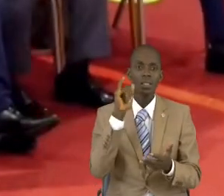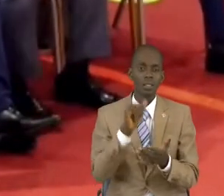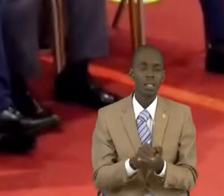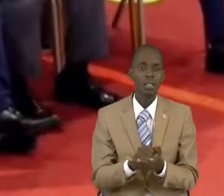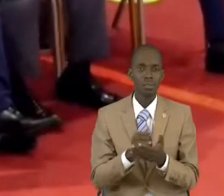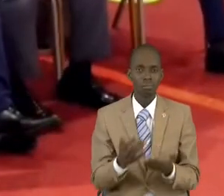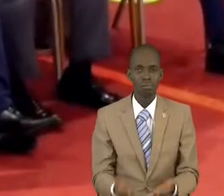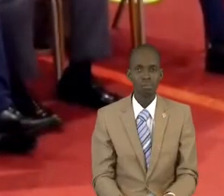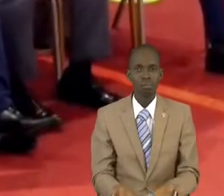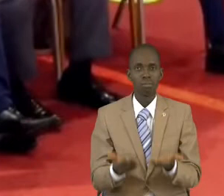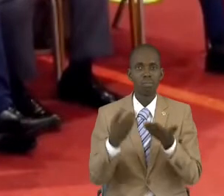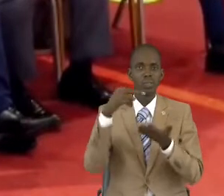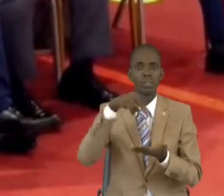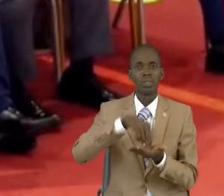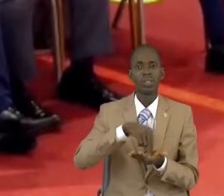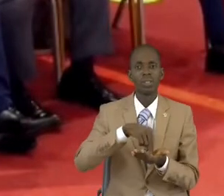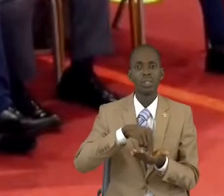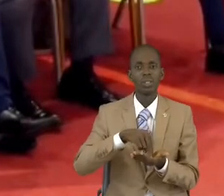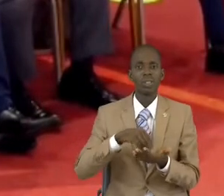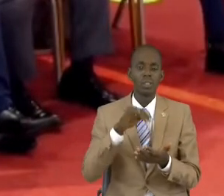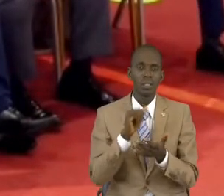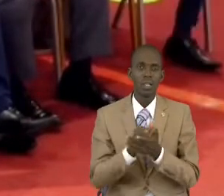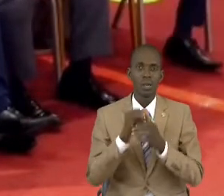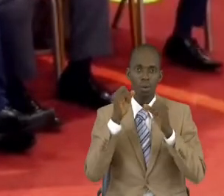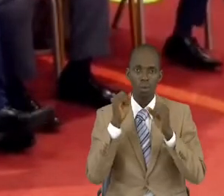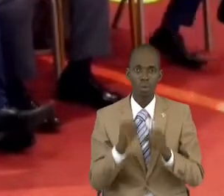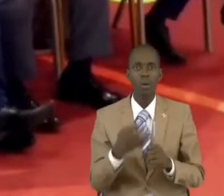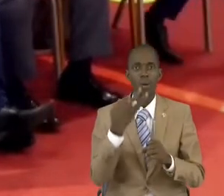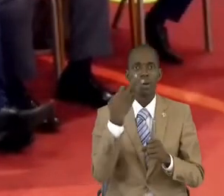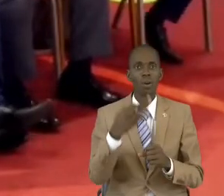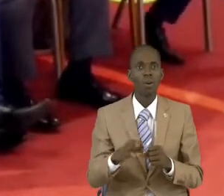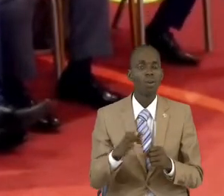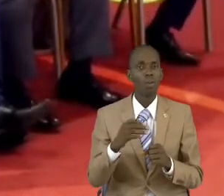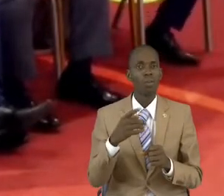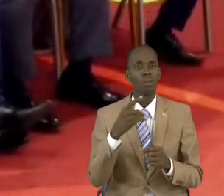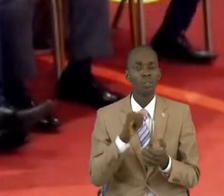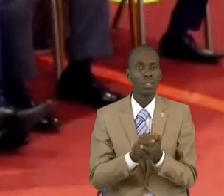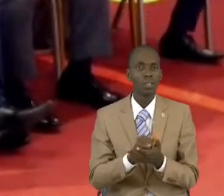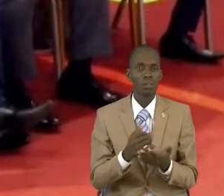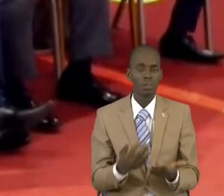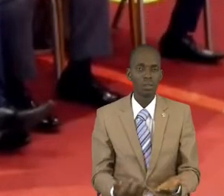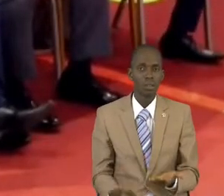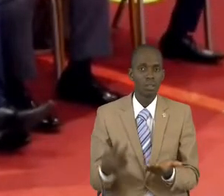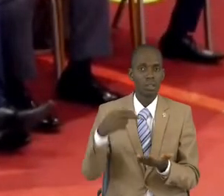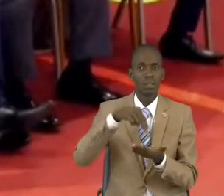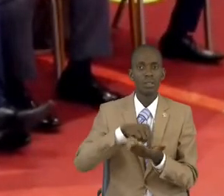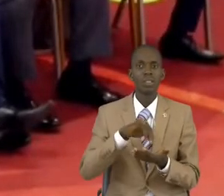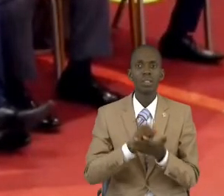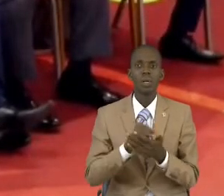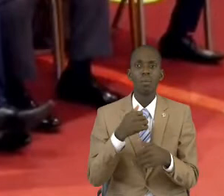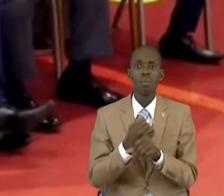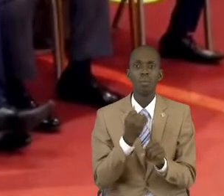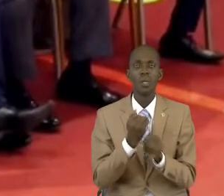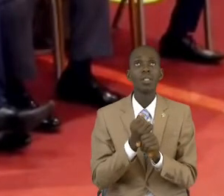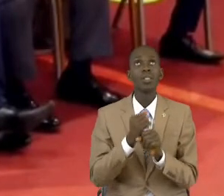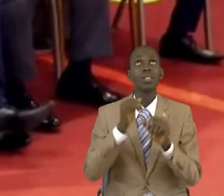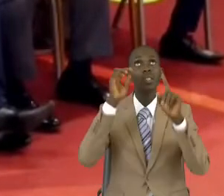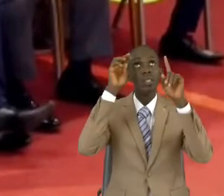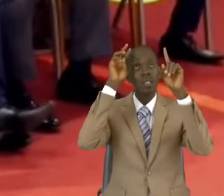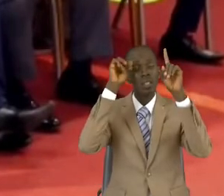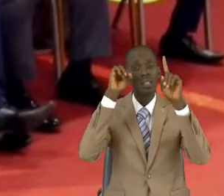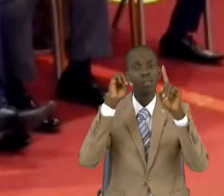resurrection and the power of that resurrection that makes him the